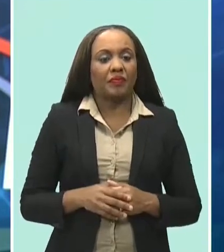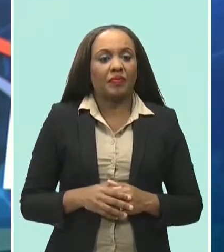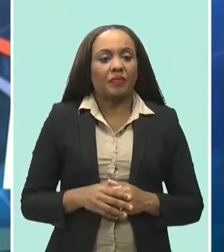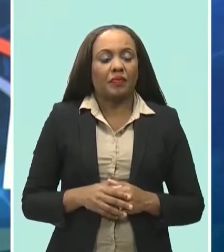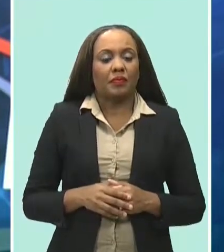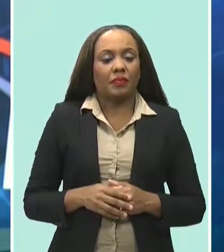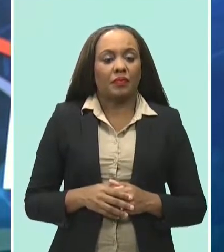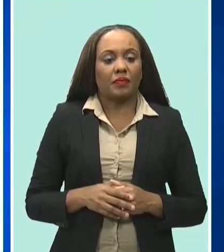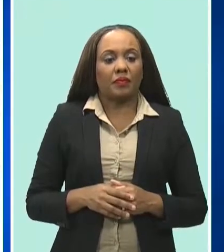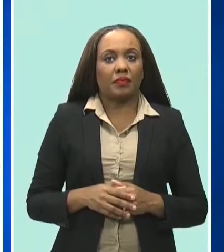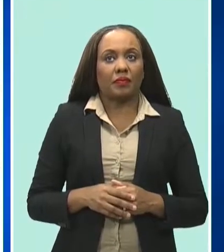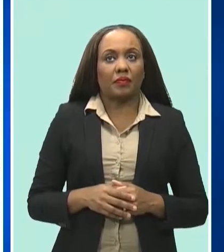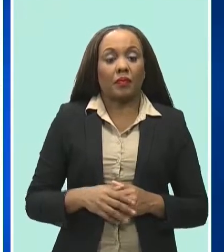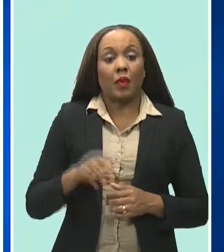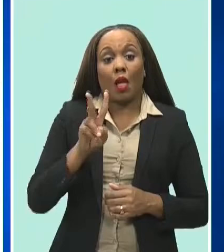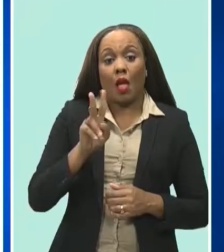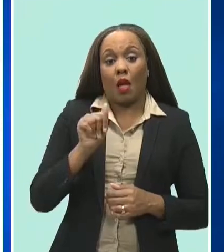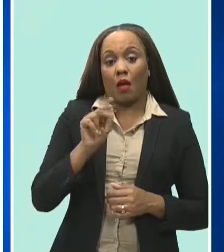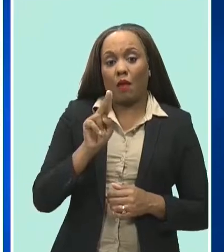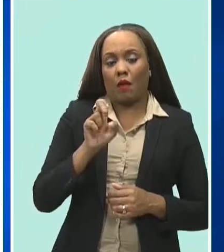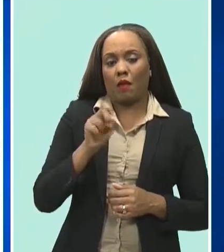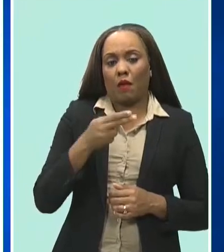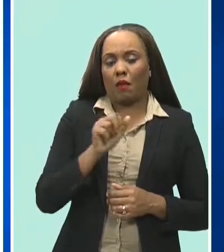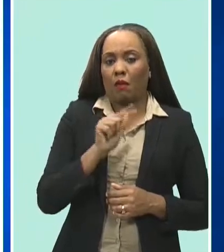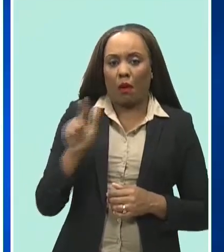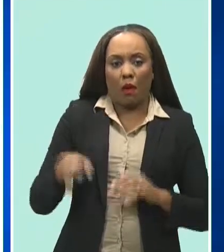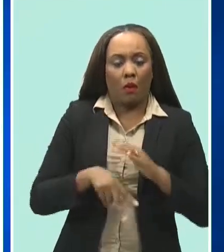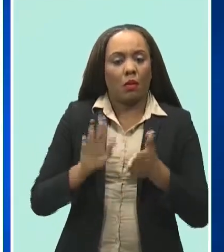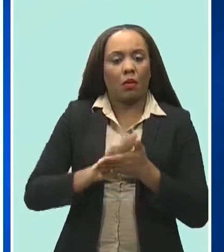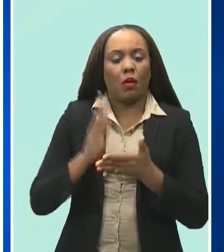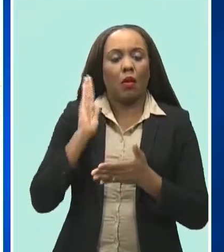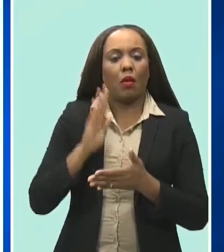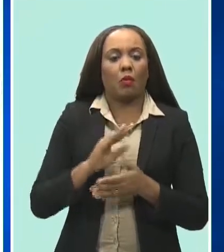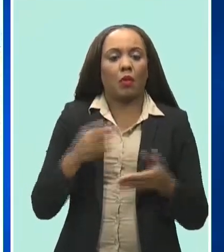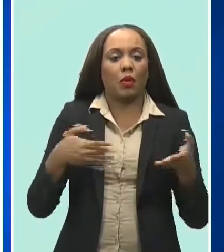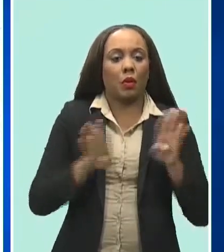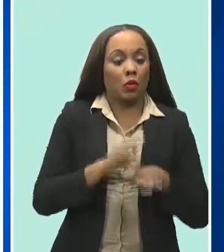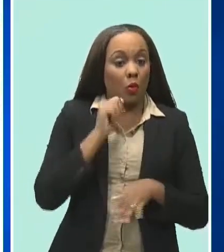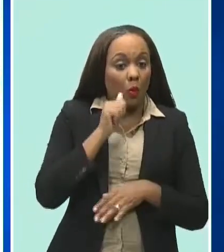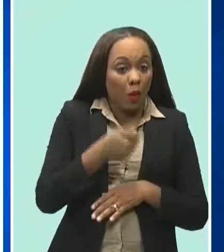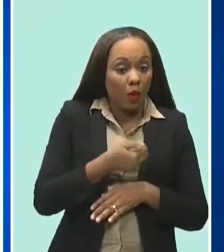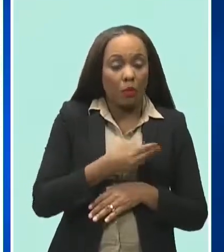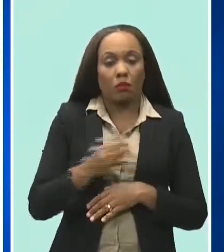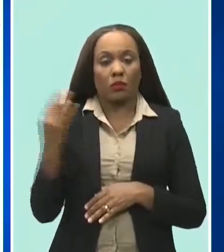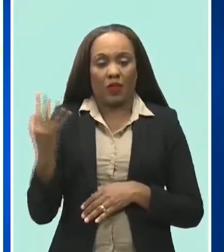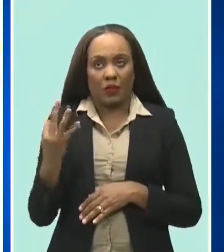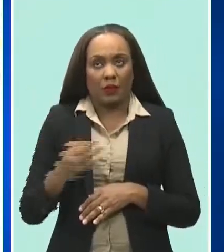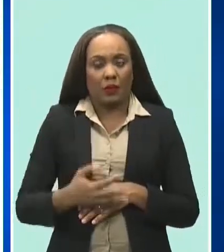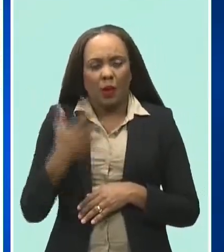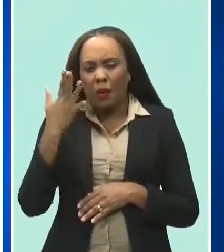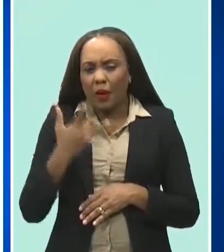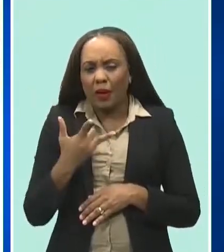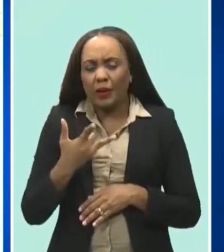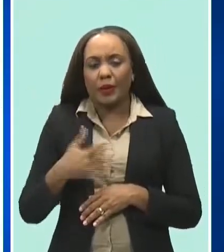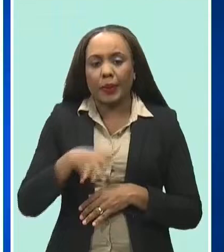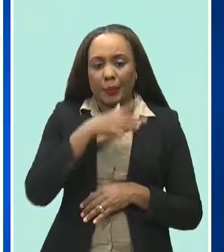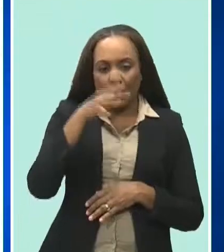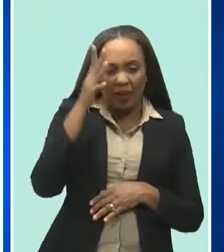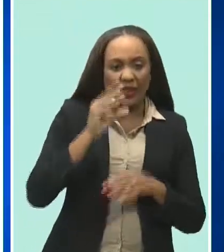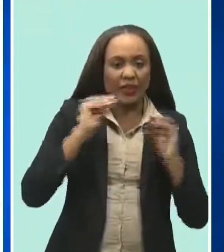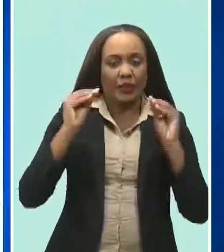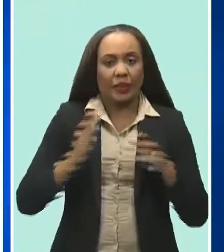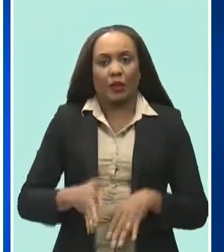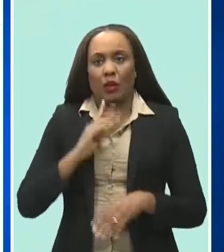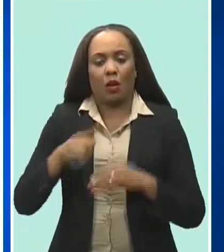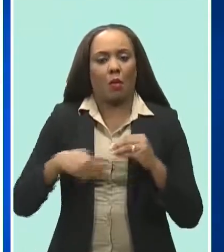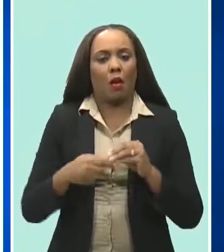Briggs. The Vauxhall Primary School will be closed for the rest of the week. The closure comes after the alarm was raised by parents and teachers